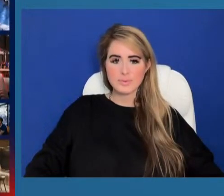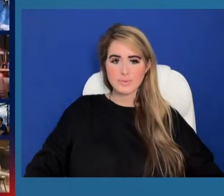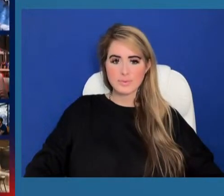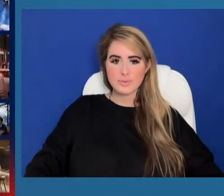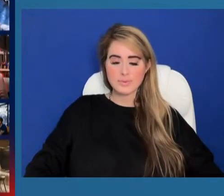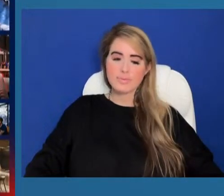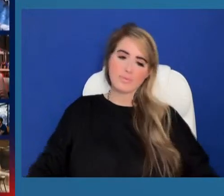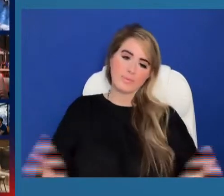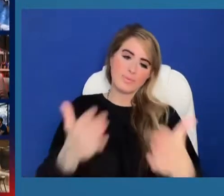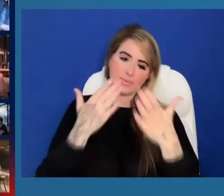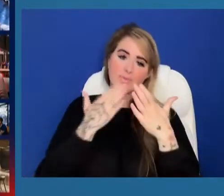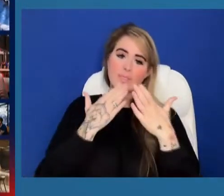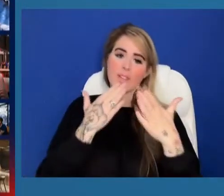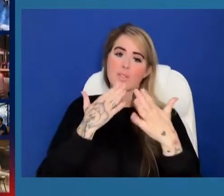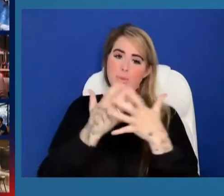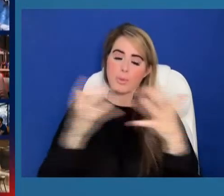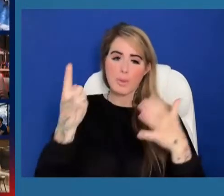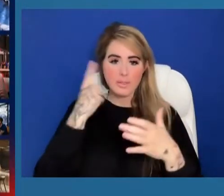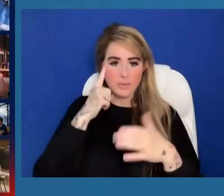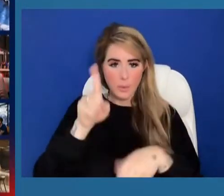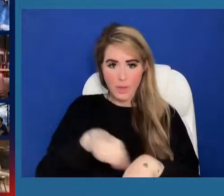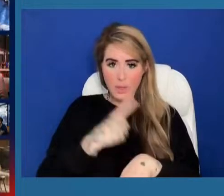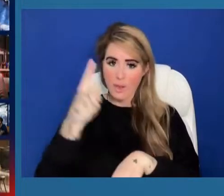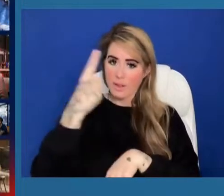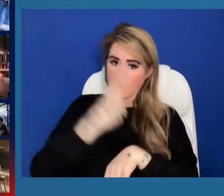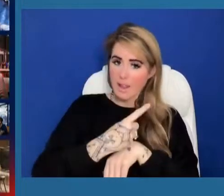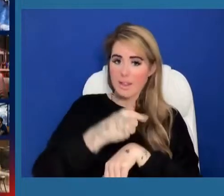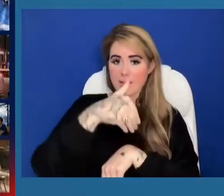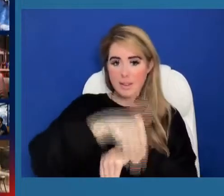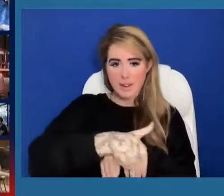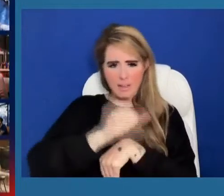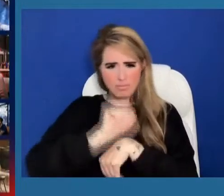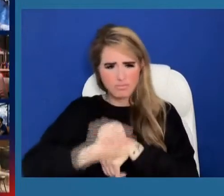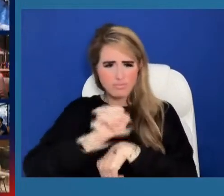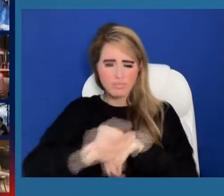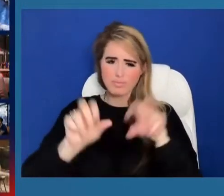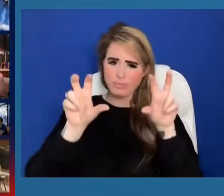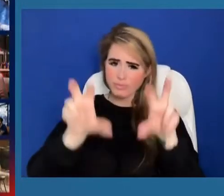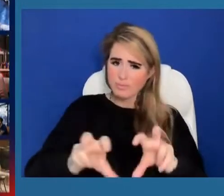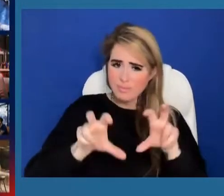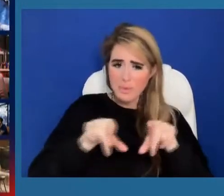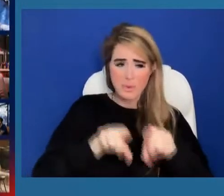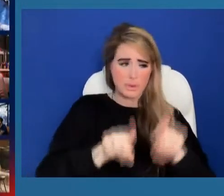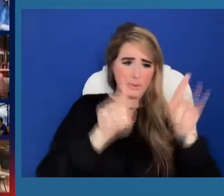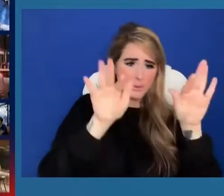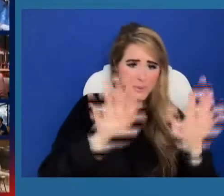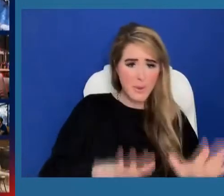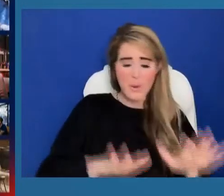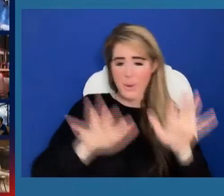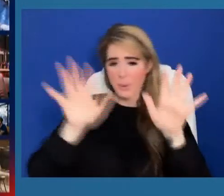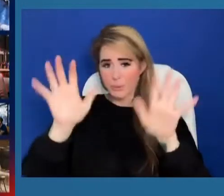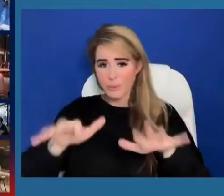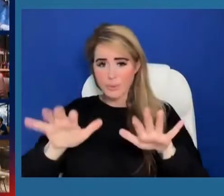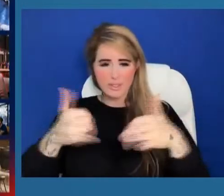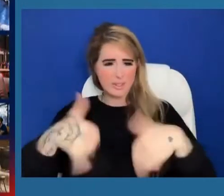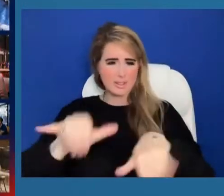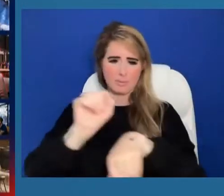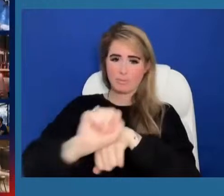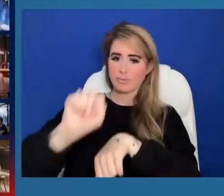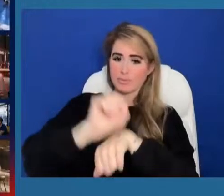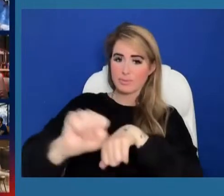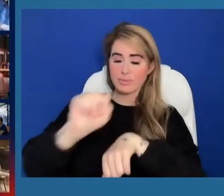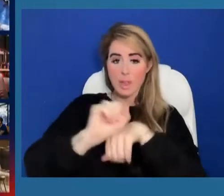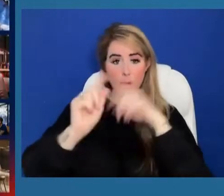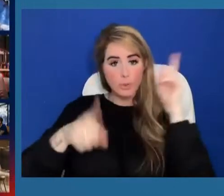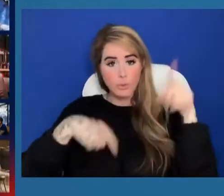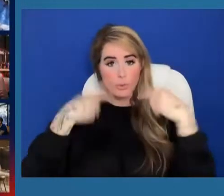Thank you so much for the long days and nights, the hard work in the snow, rain, wind, sleet, this crazy climate that we